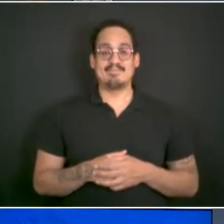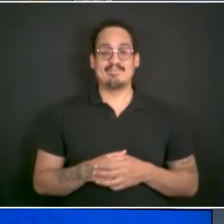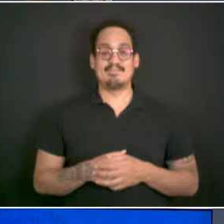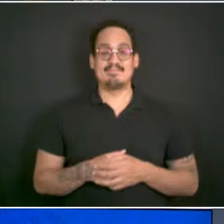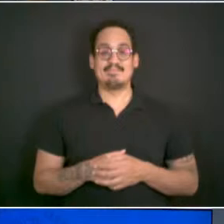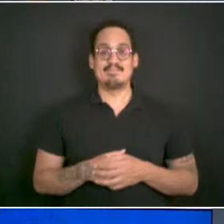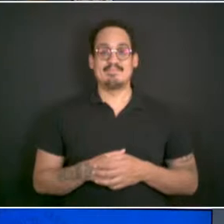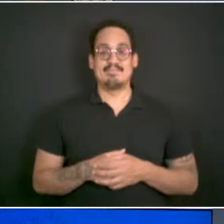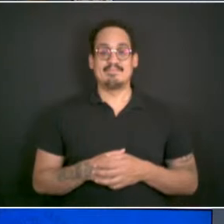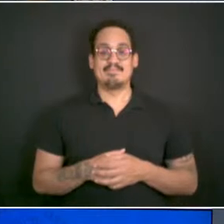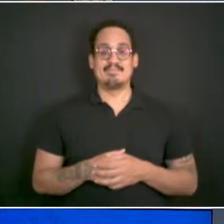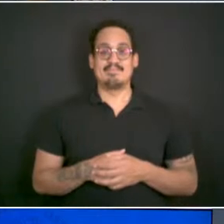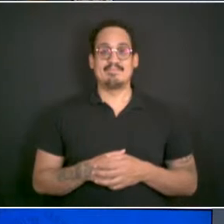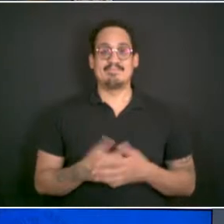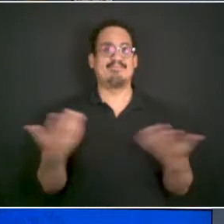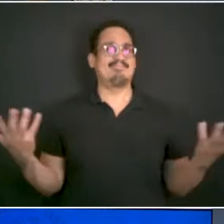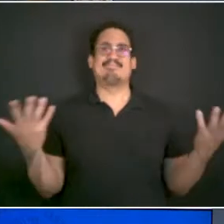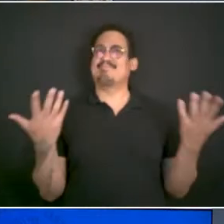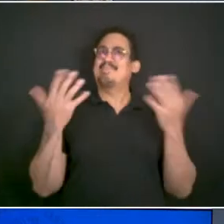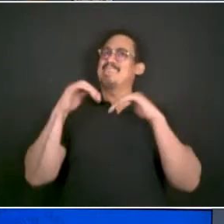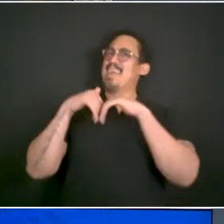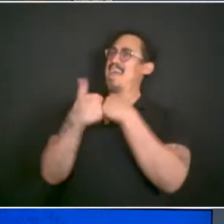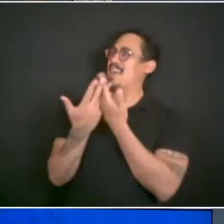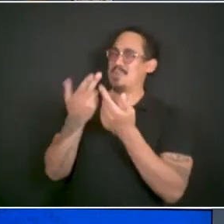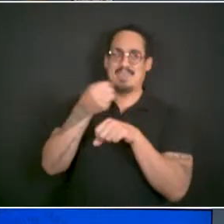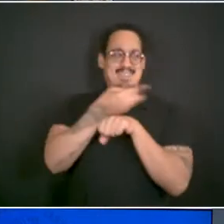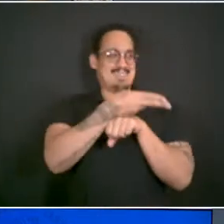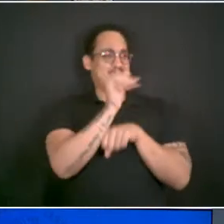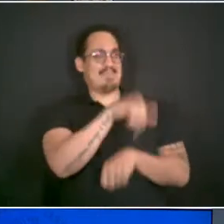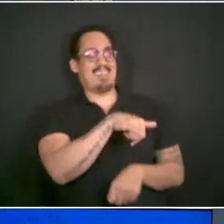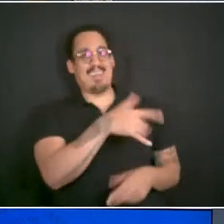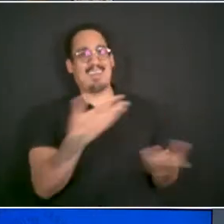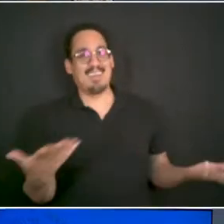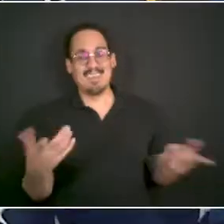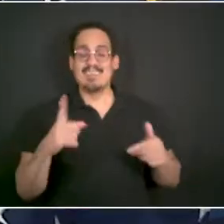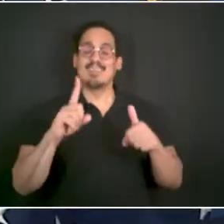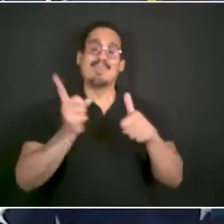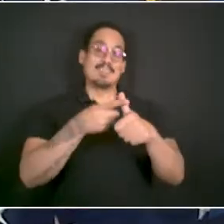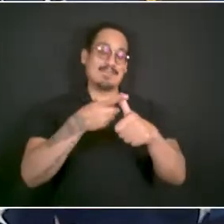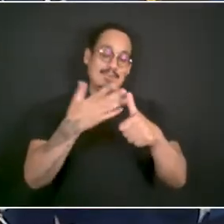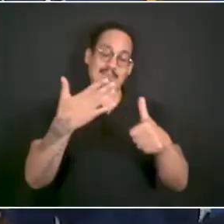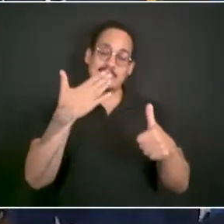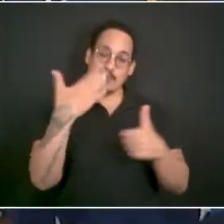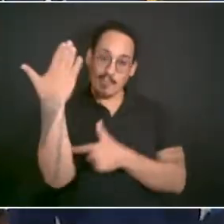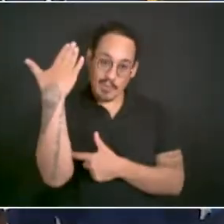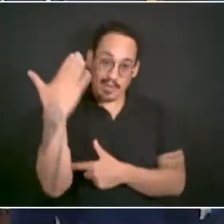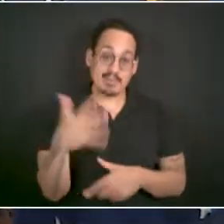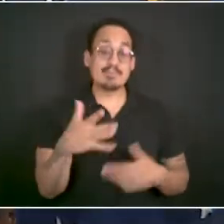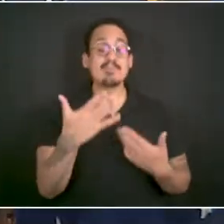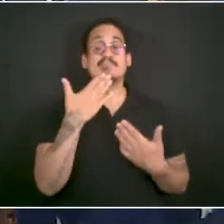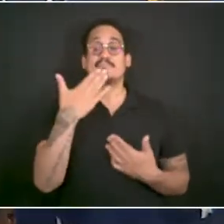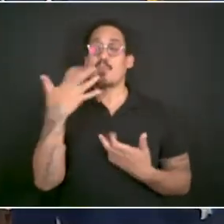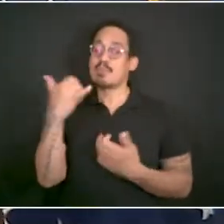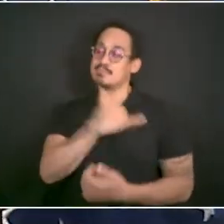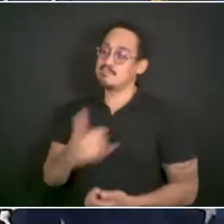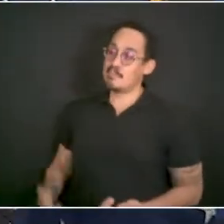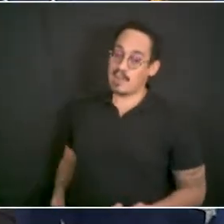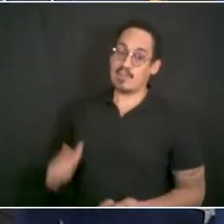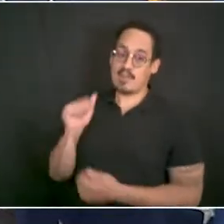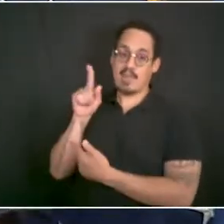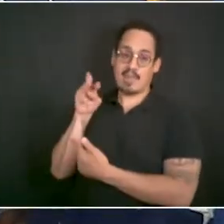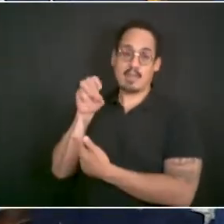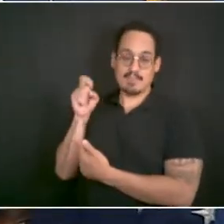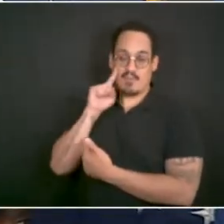How do you top that? But good morning. And first of all, I want to thank Mayor Adams for having me today. And thank